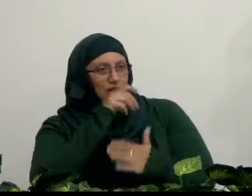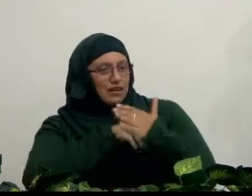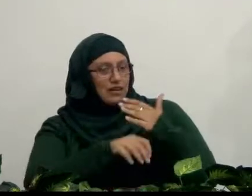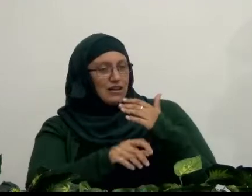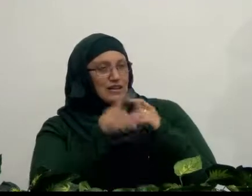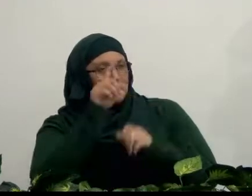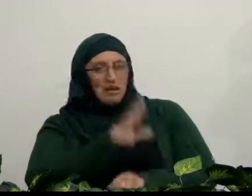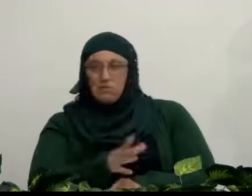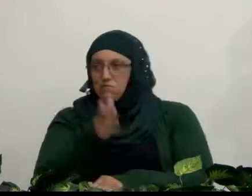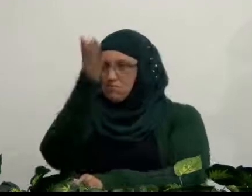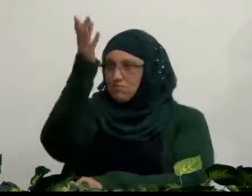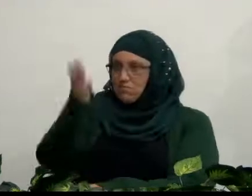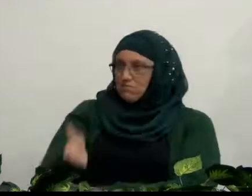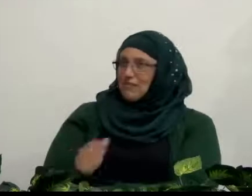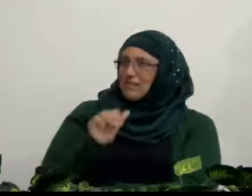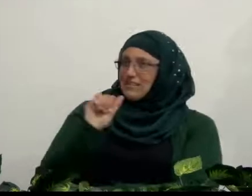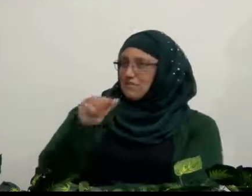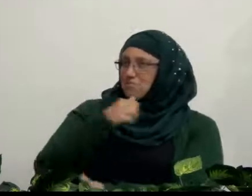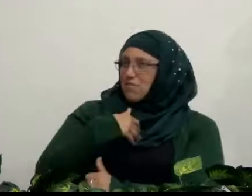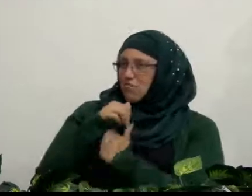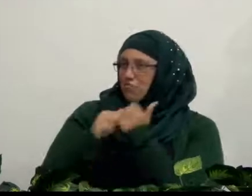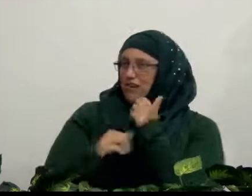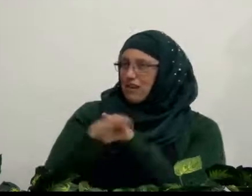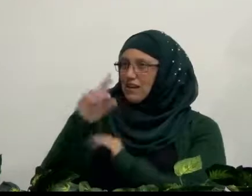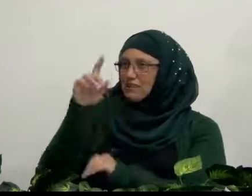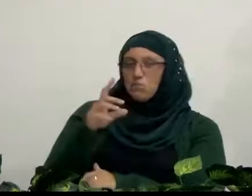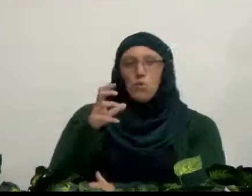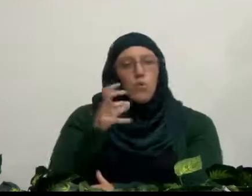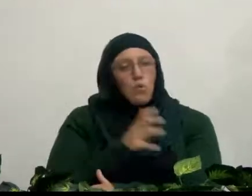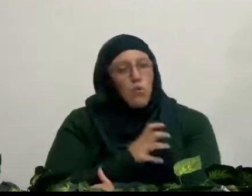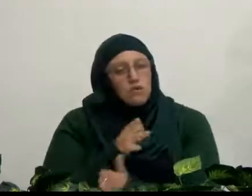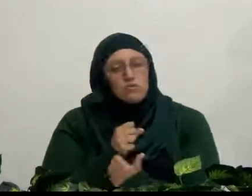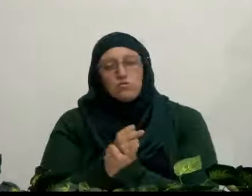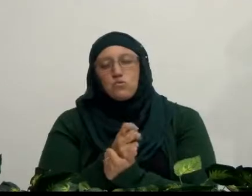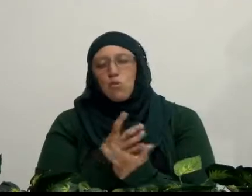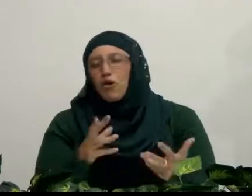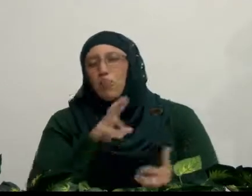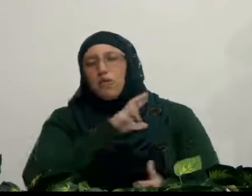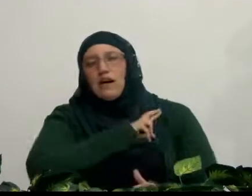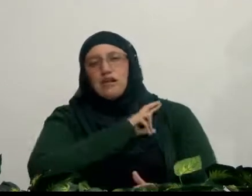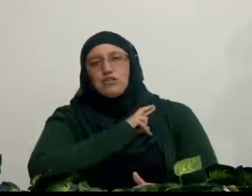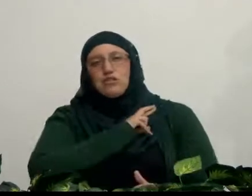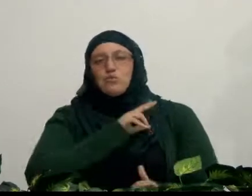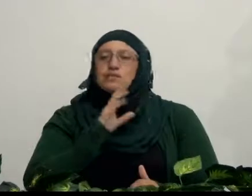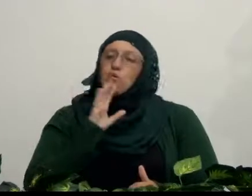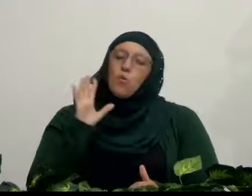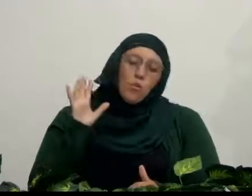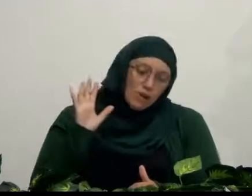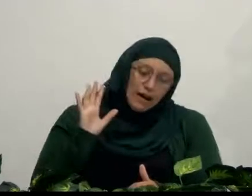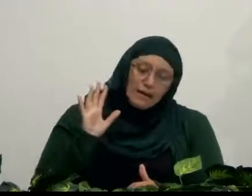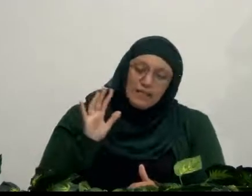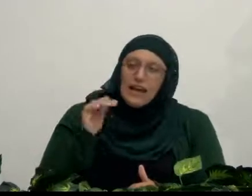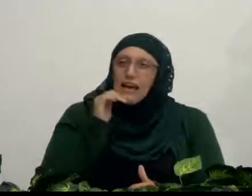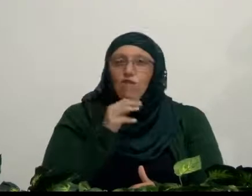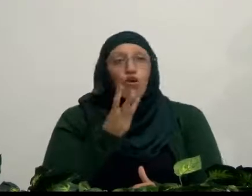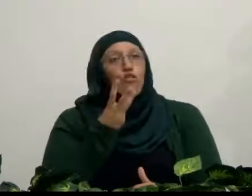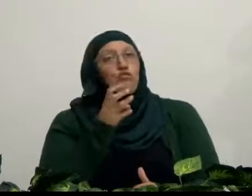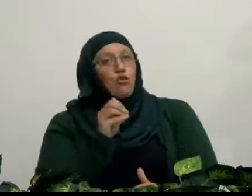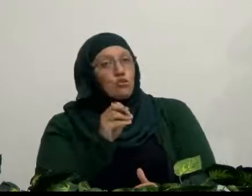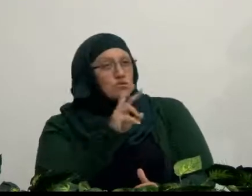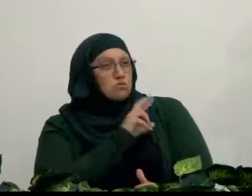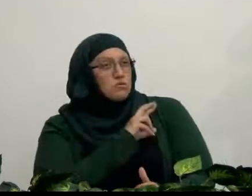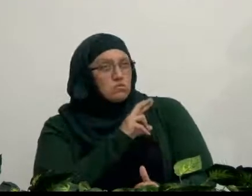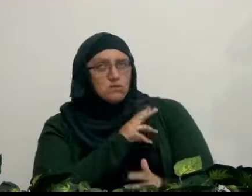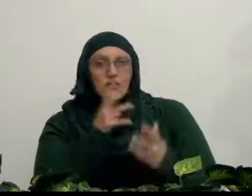many obligations will come upon us. By this contract, I said, look, out of, let's say, 30 responsibilities